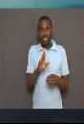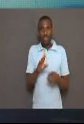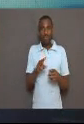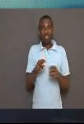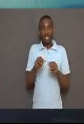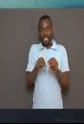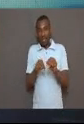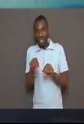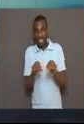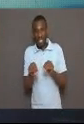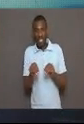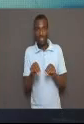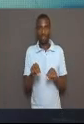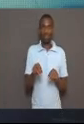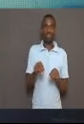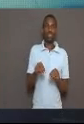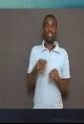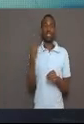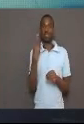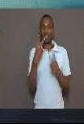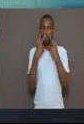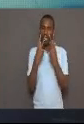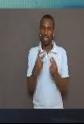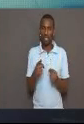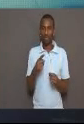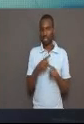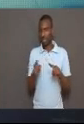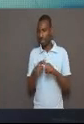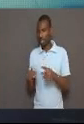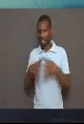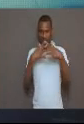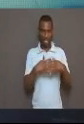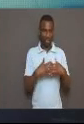liquids in various instruments and tools.